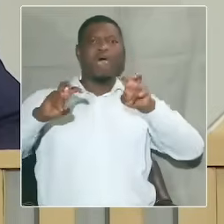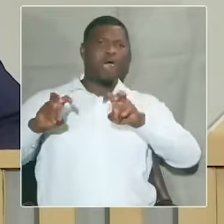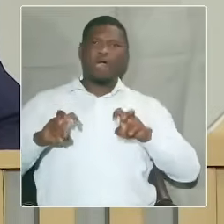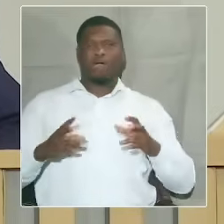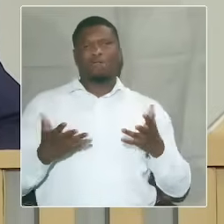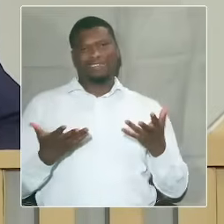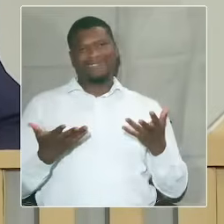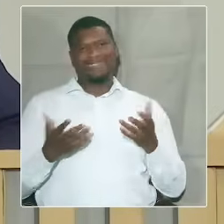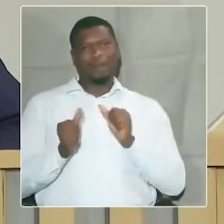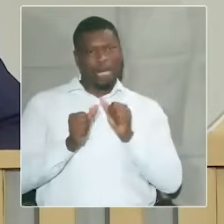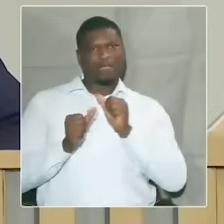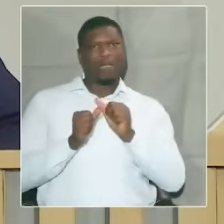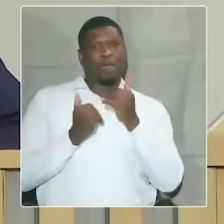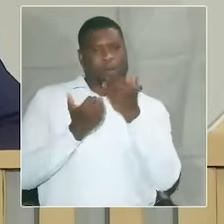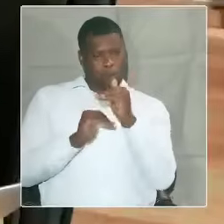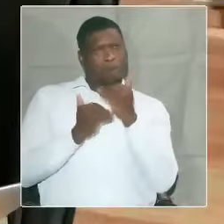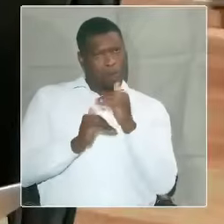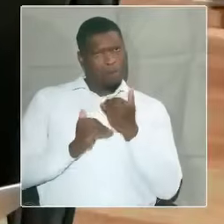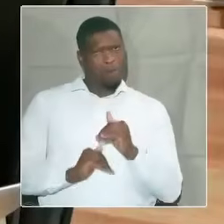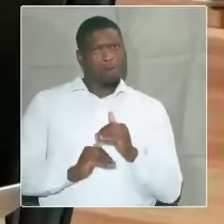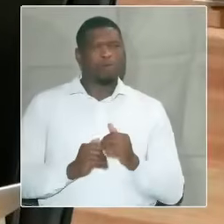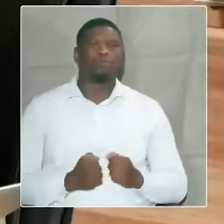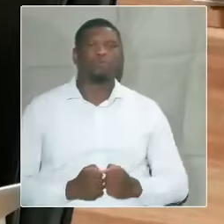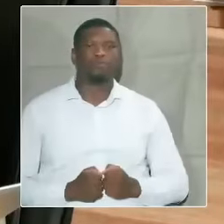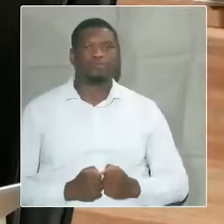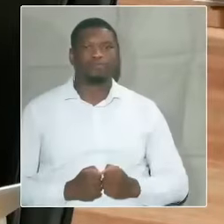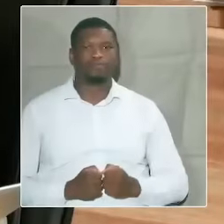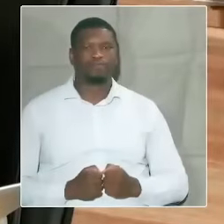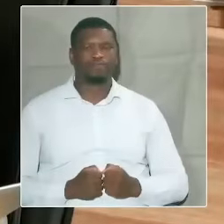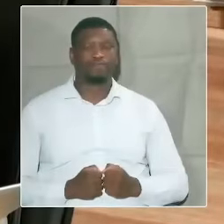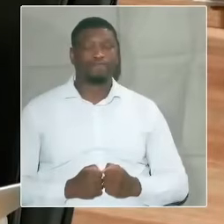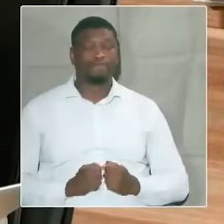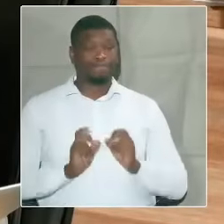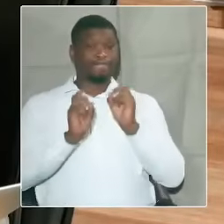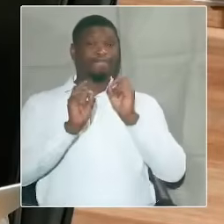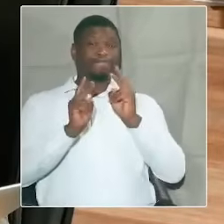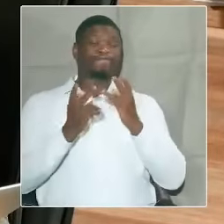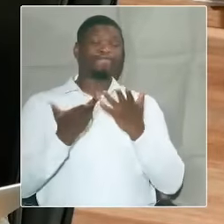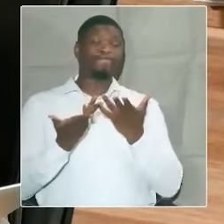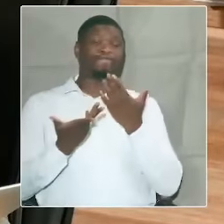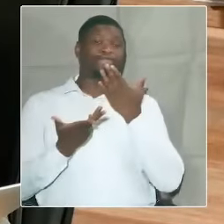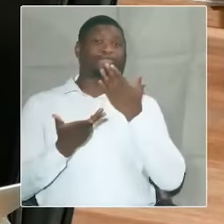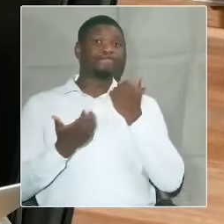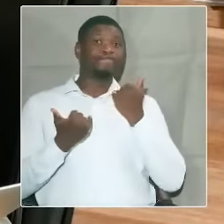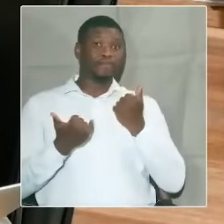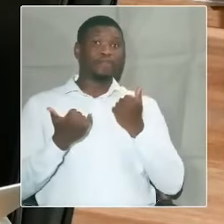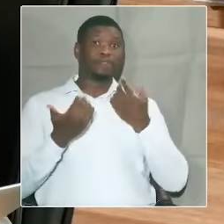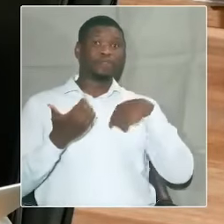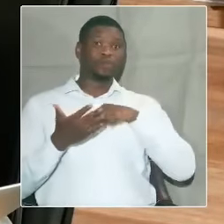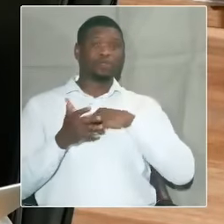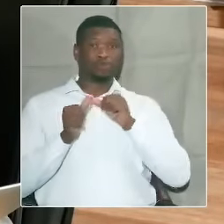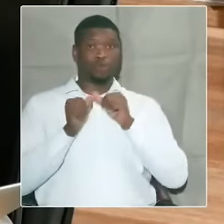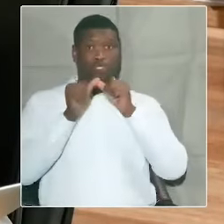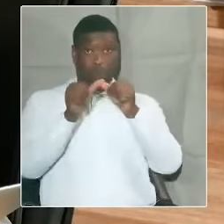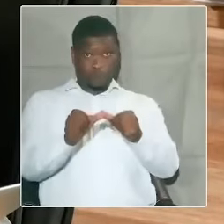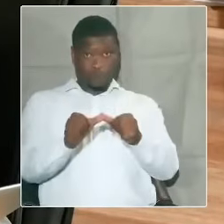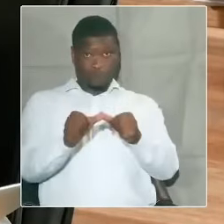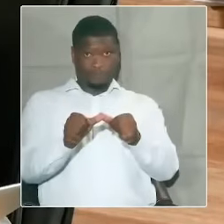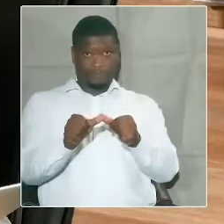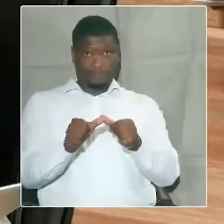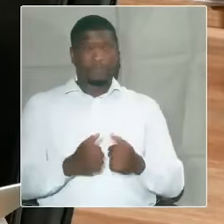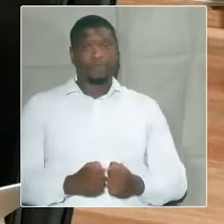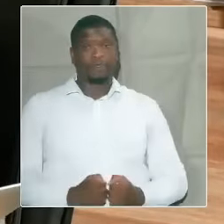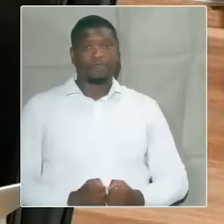to give everything while it's still under investigation. Thank you. All right. If you can then